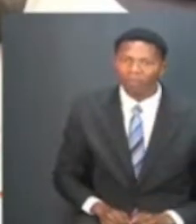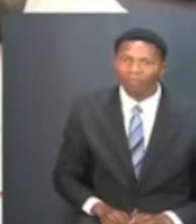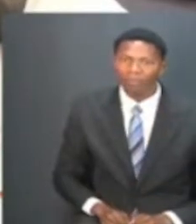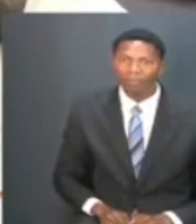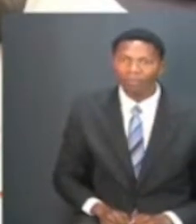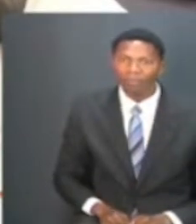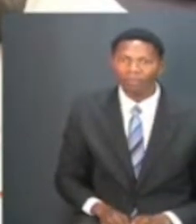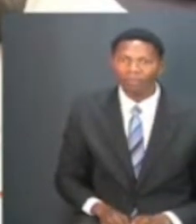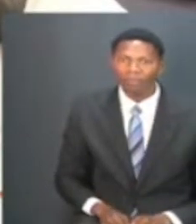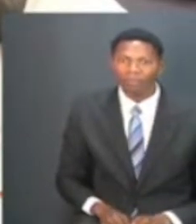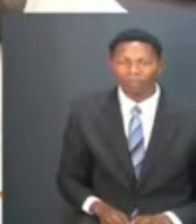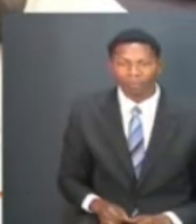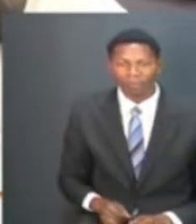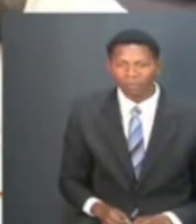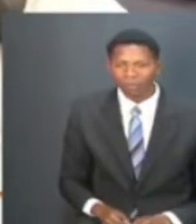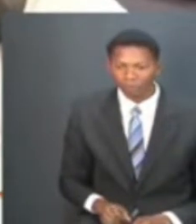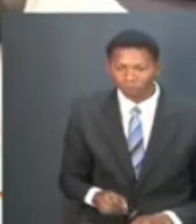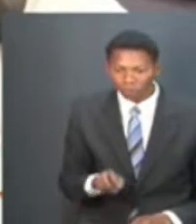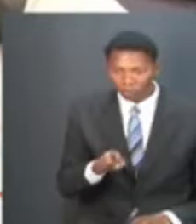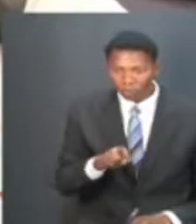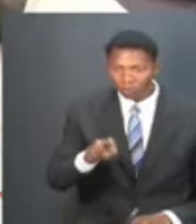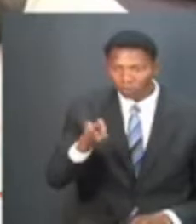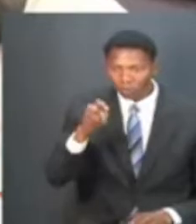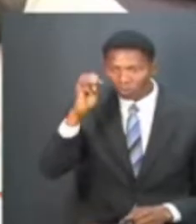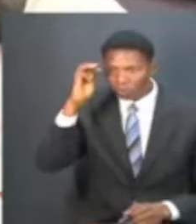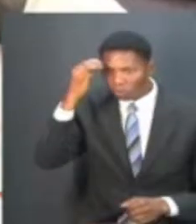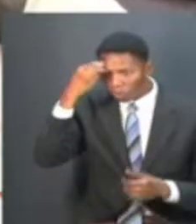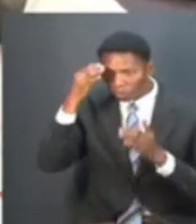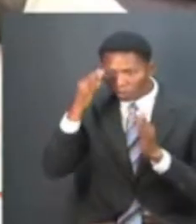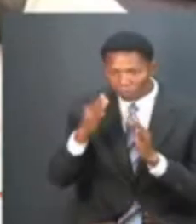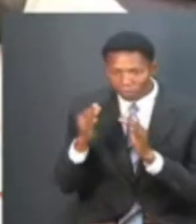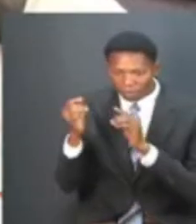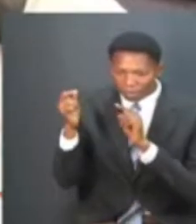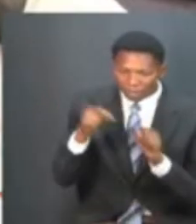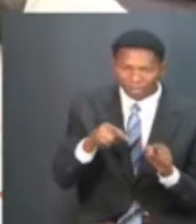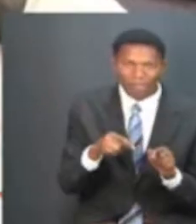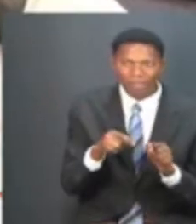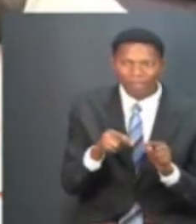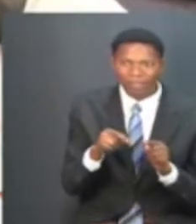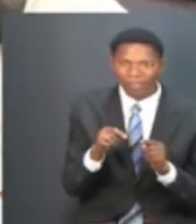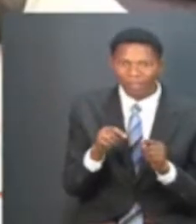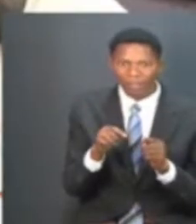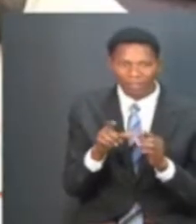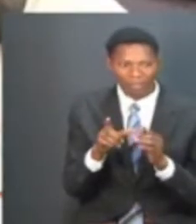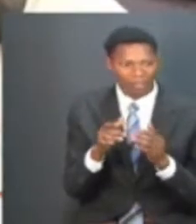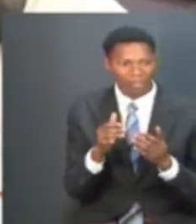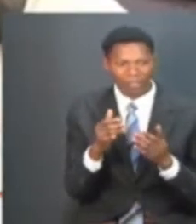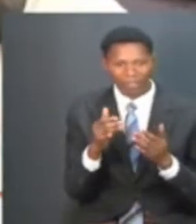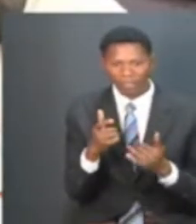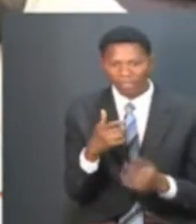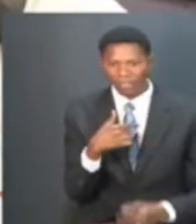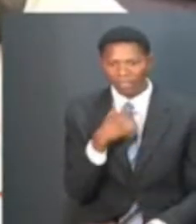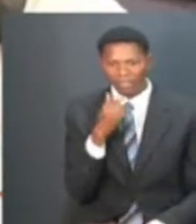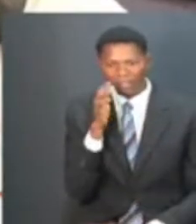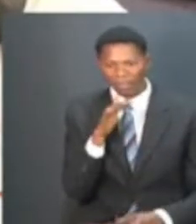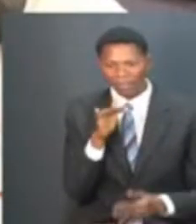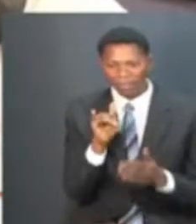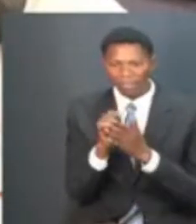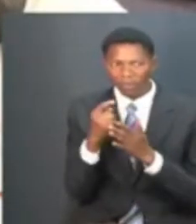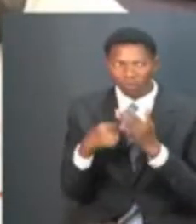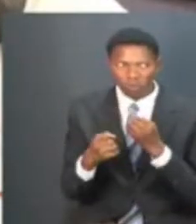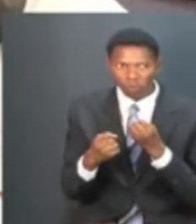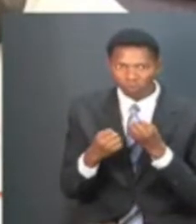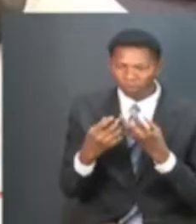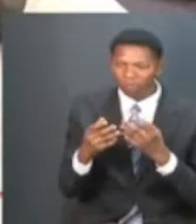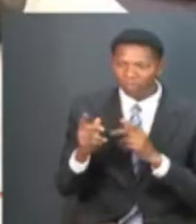the Ministry of Transport, for instance, comes in wake. And it's regrettable that most of these